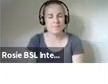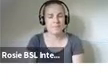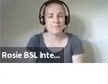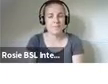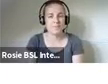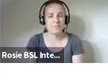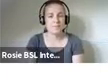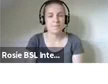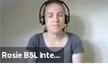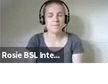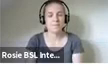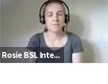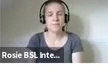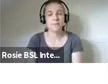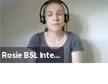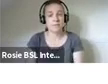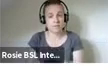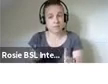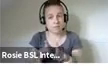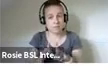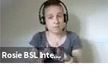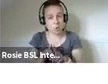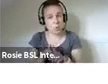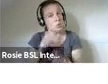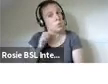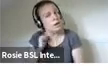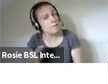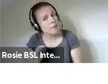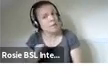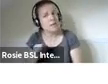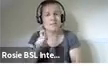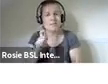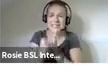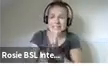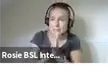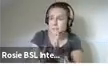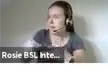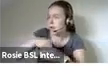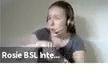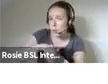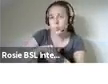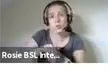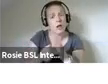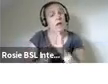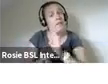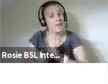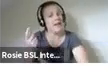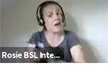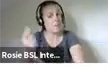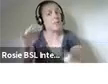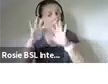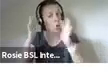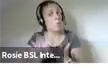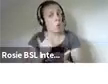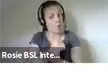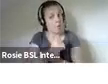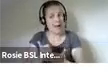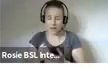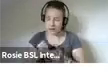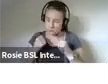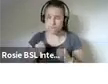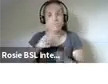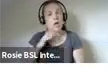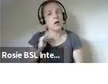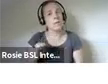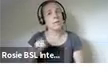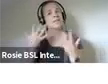We also see that emerging commitments on disability inclusion are coming up with the World Bank that's made a 10-year commitment on,